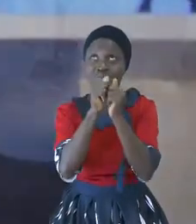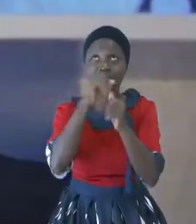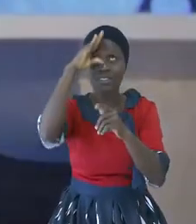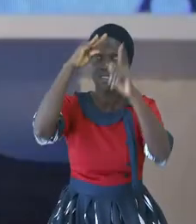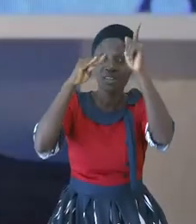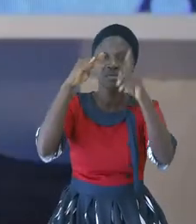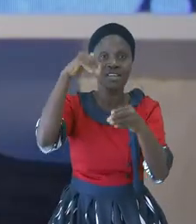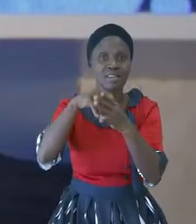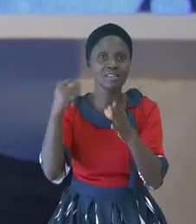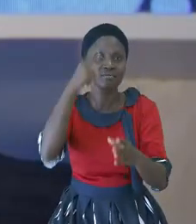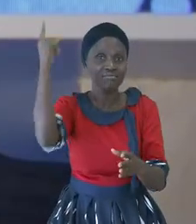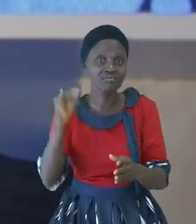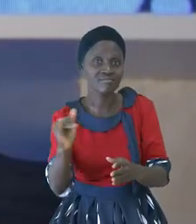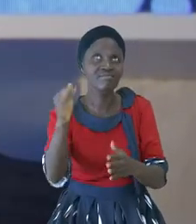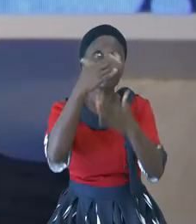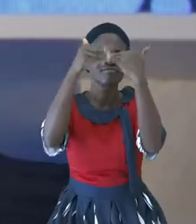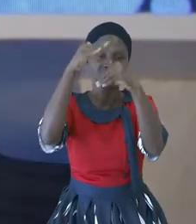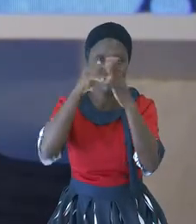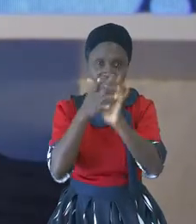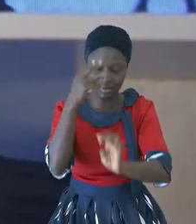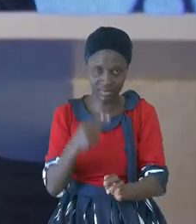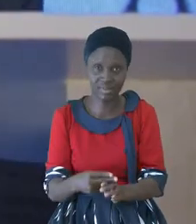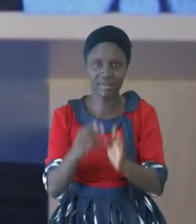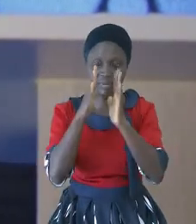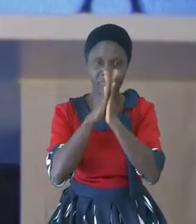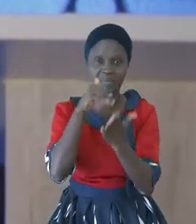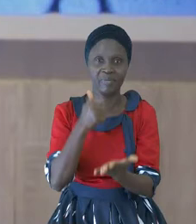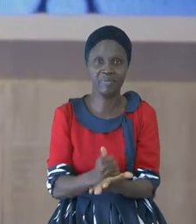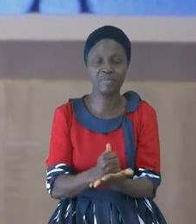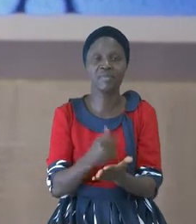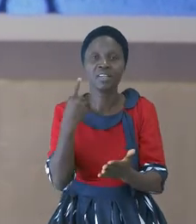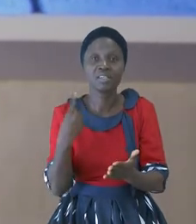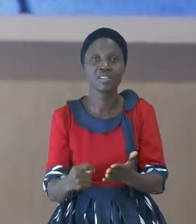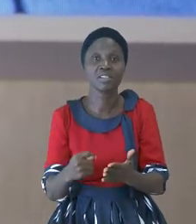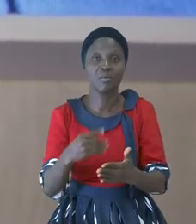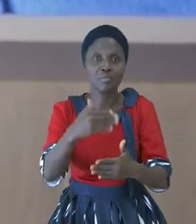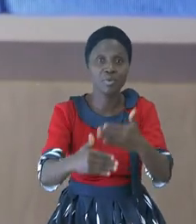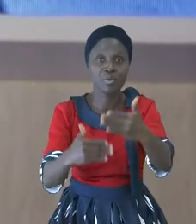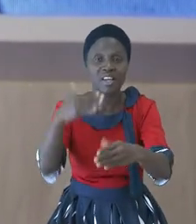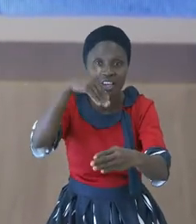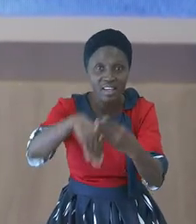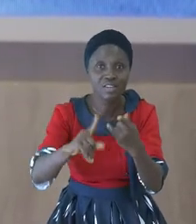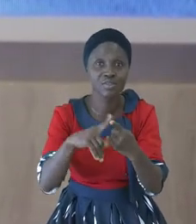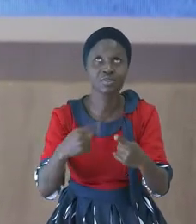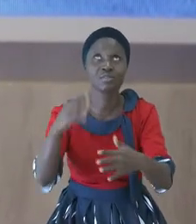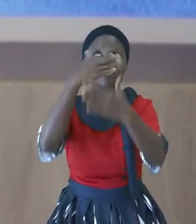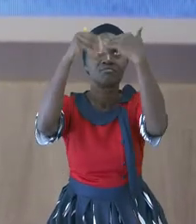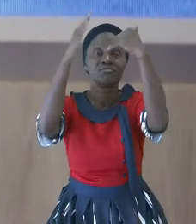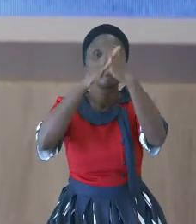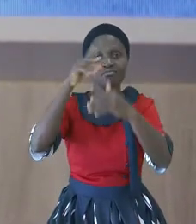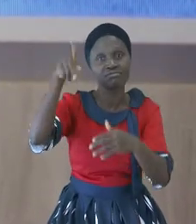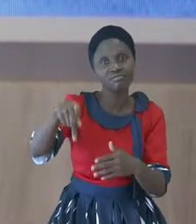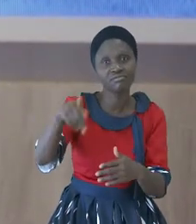eternal paradise in Jesus' name. The progress into the paradise of